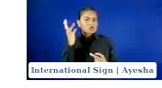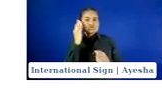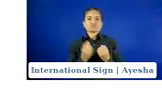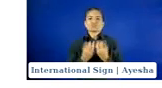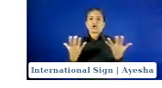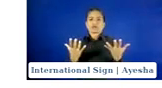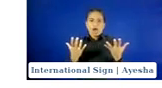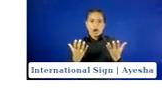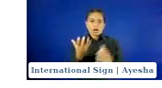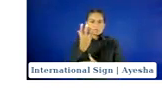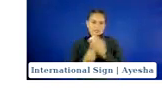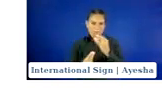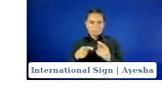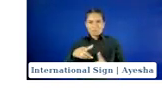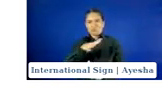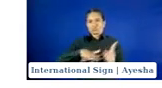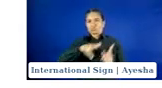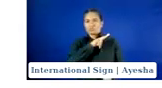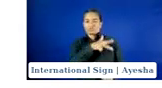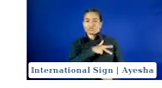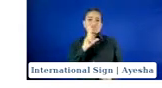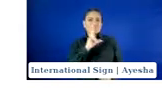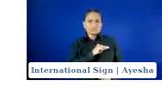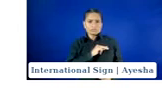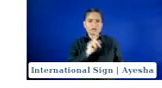So the first one is the coverage.